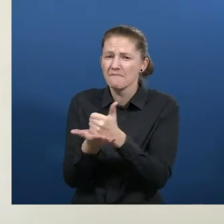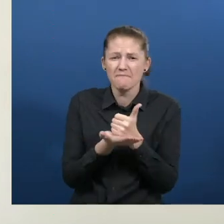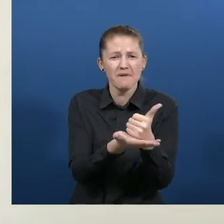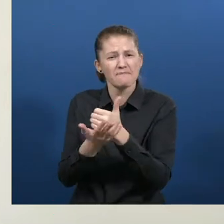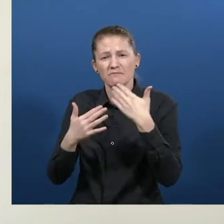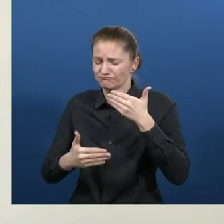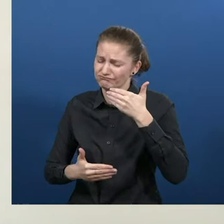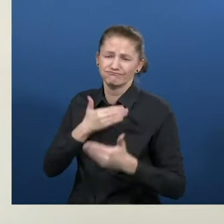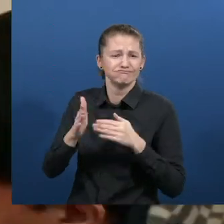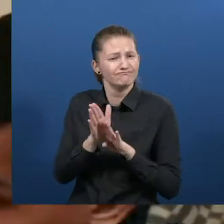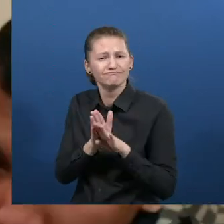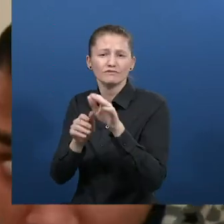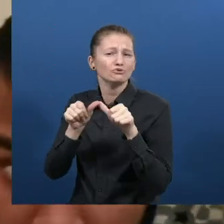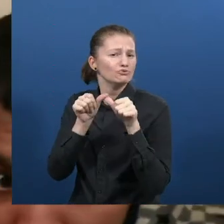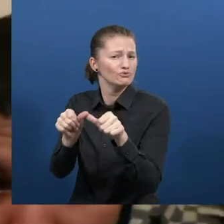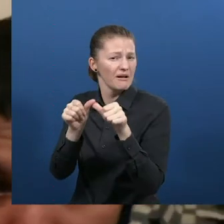positive results.